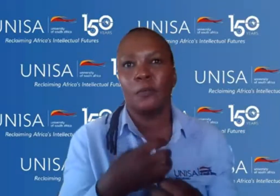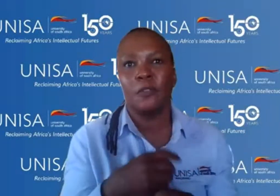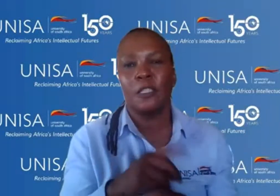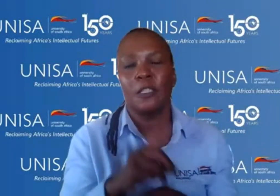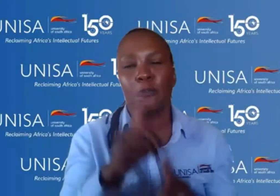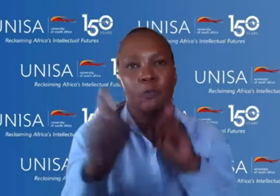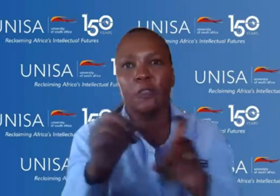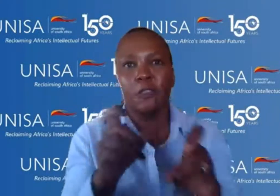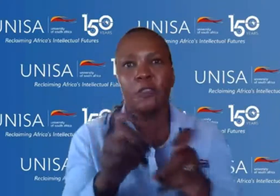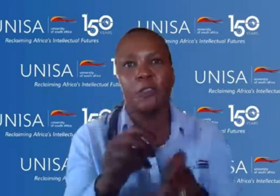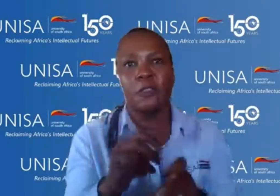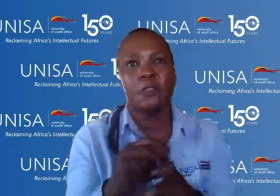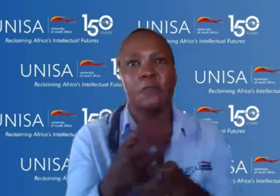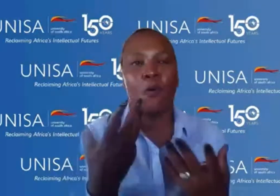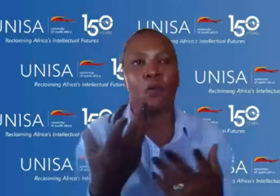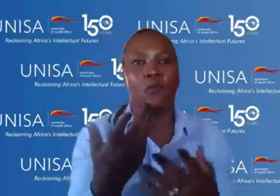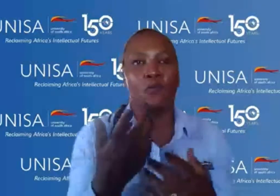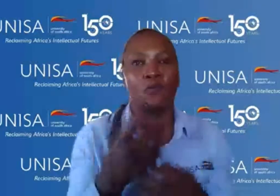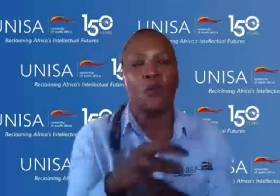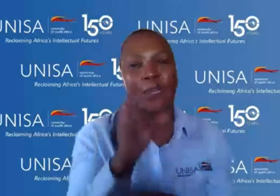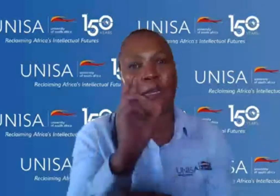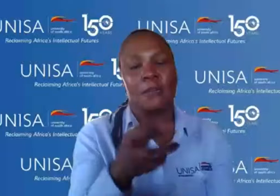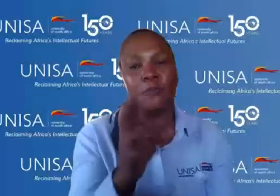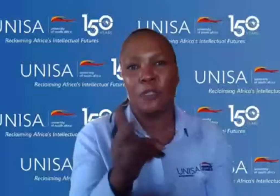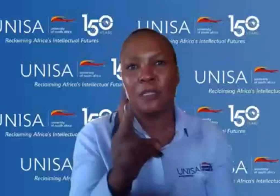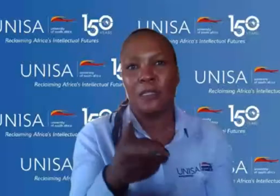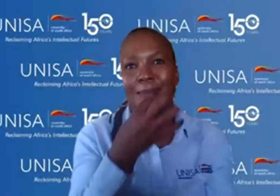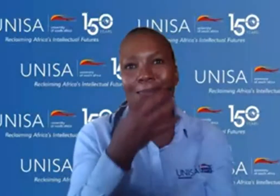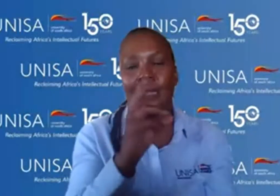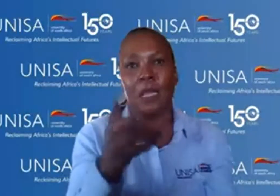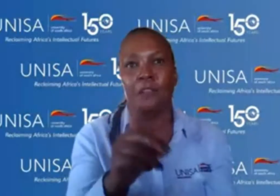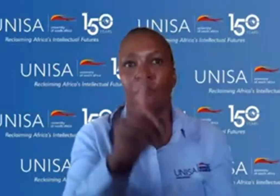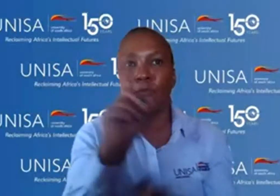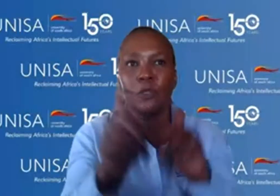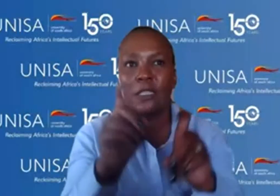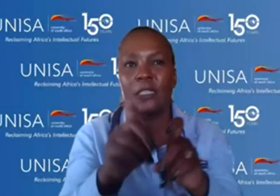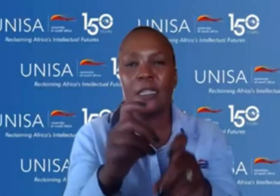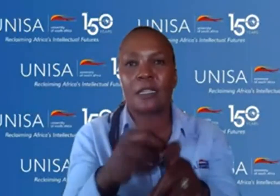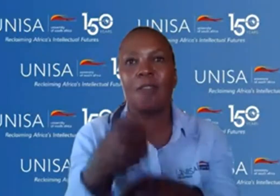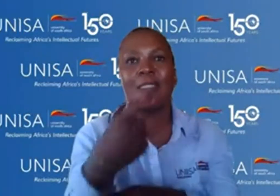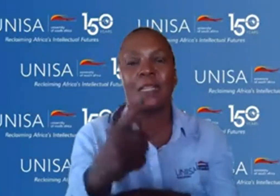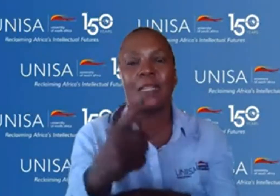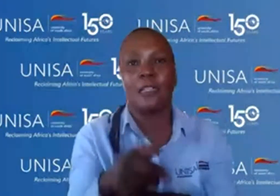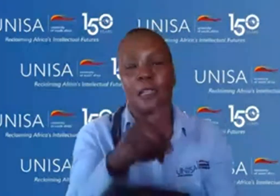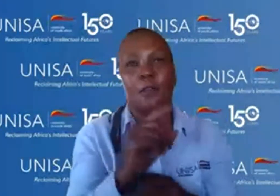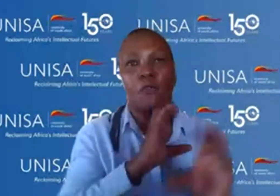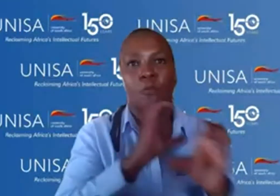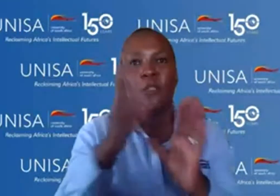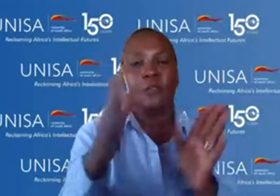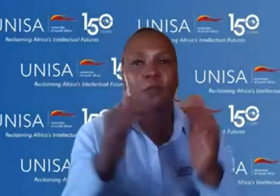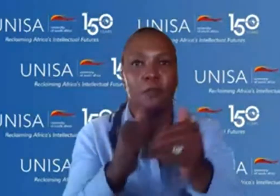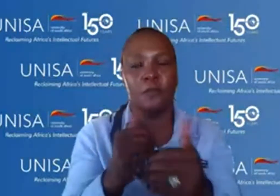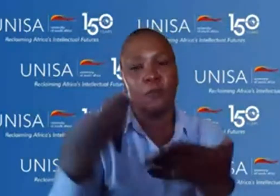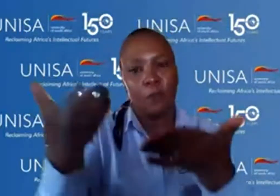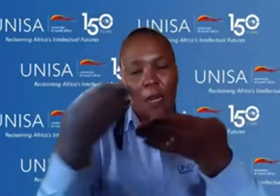already asked on the chat? Thank you very much. Ms. Dineo, over to you.